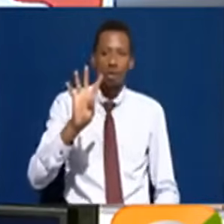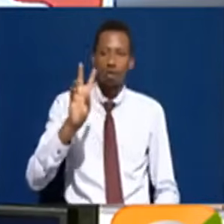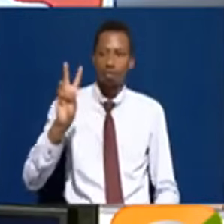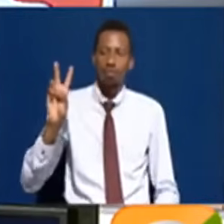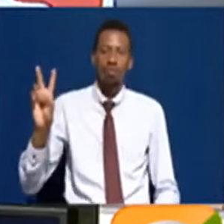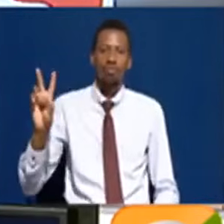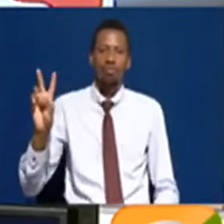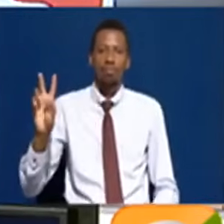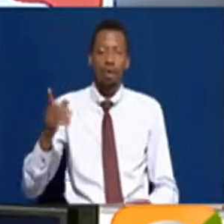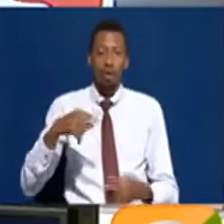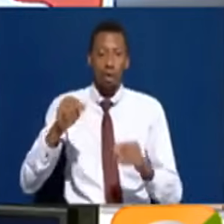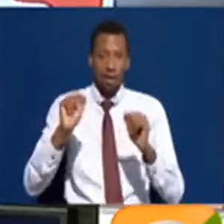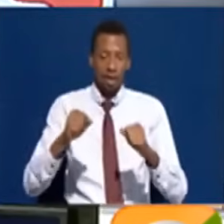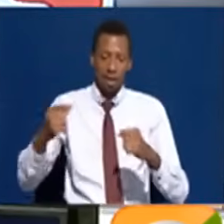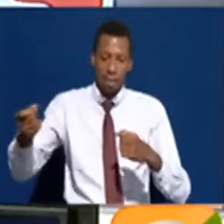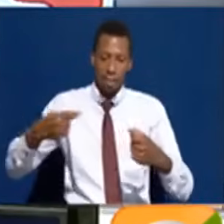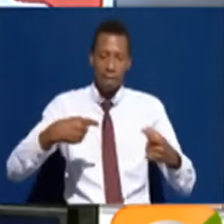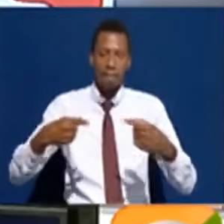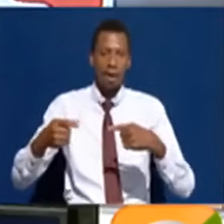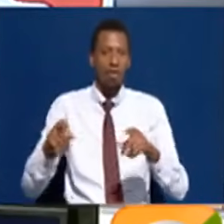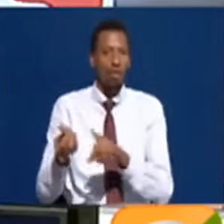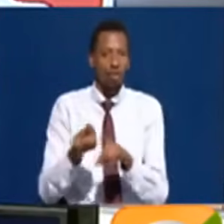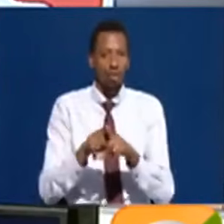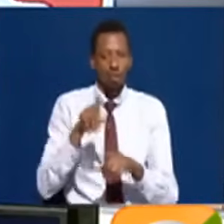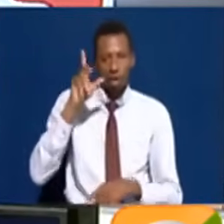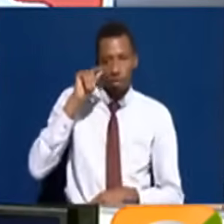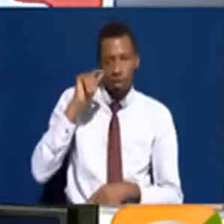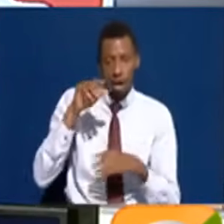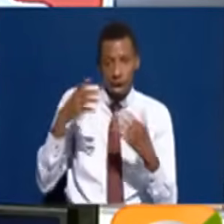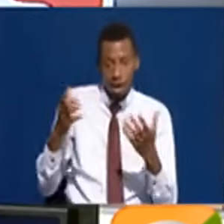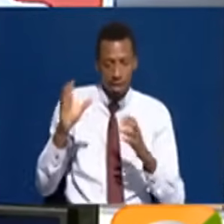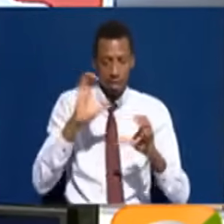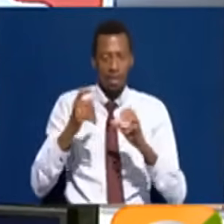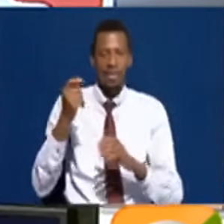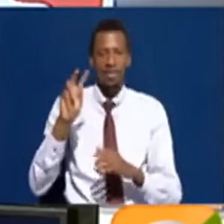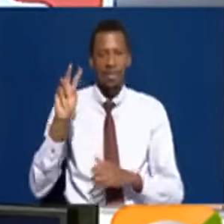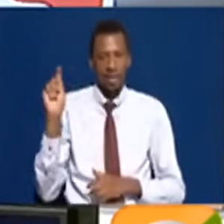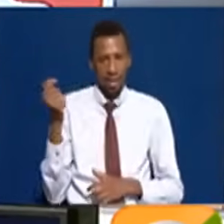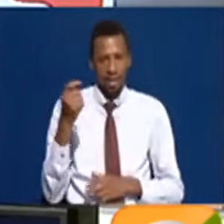22422. And you can send the same on our Twitter handle at Citizen TV Kenya. The hashtag is Friday night.